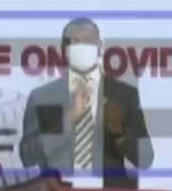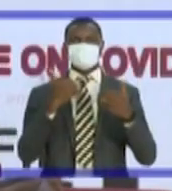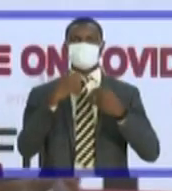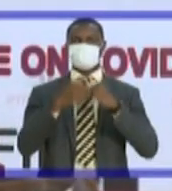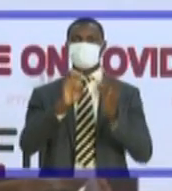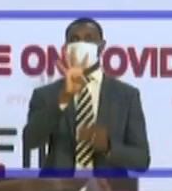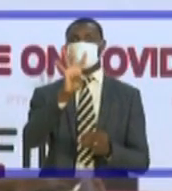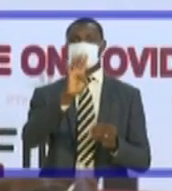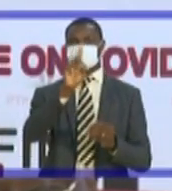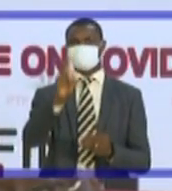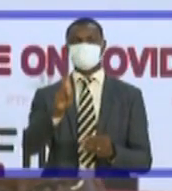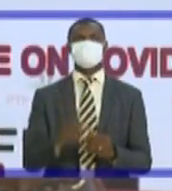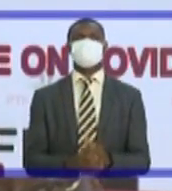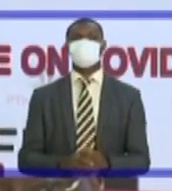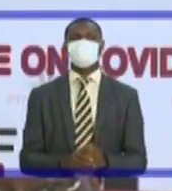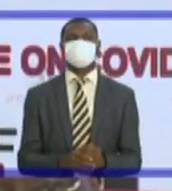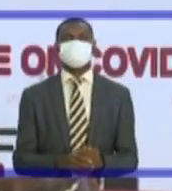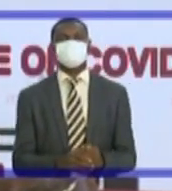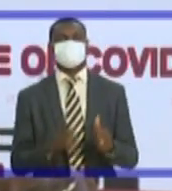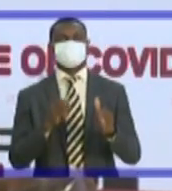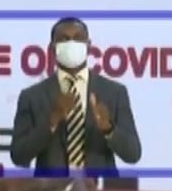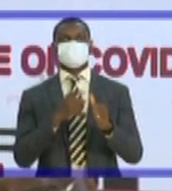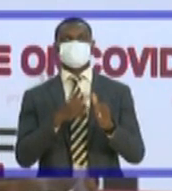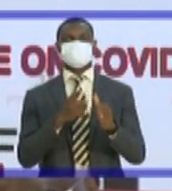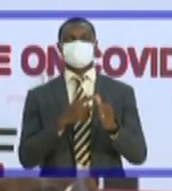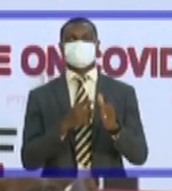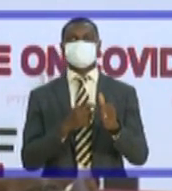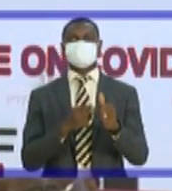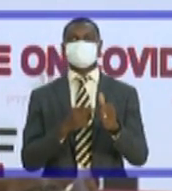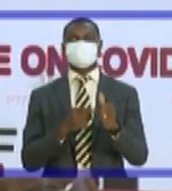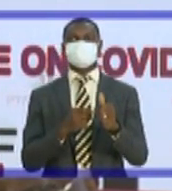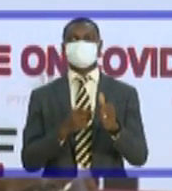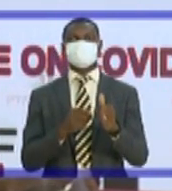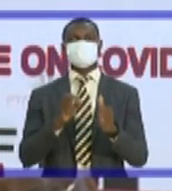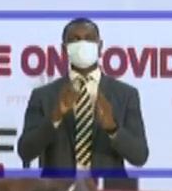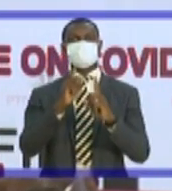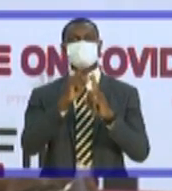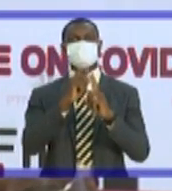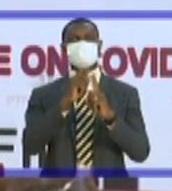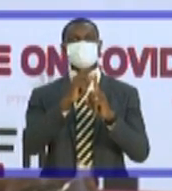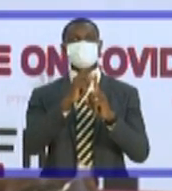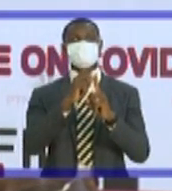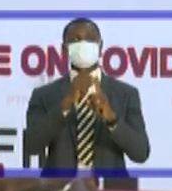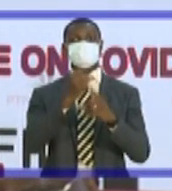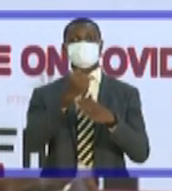questions. One is on the issue of the rice distribution.